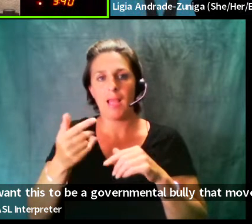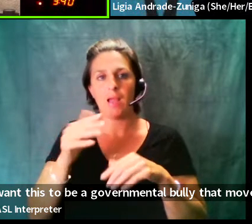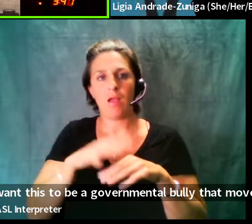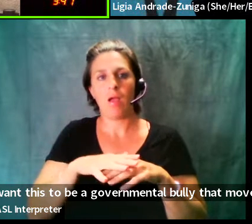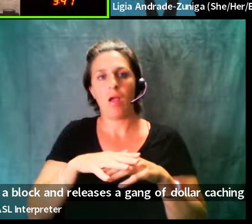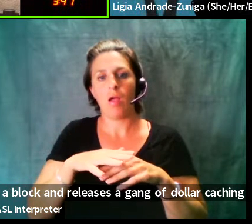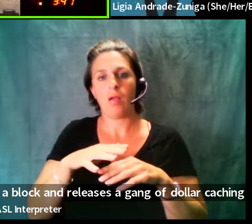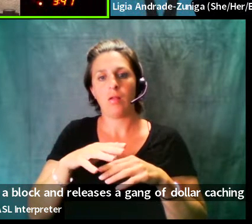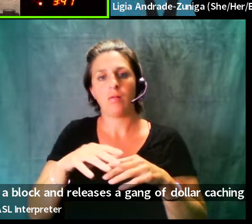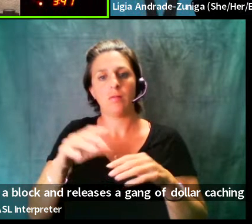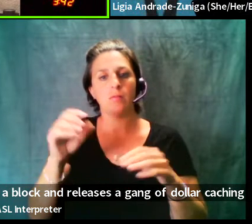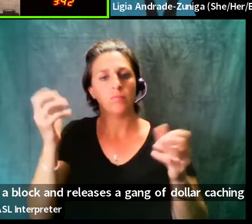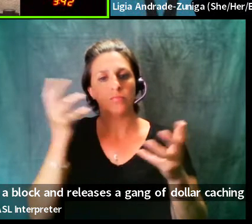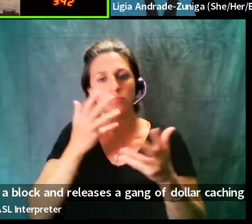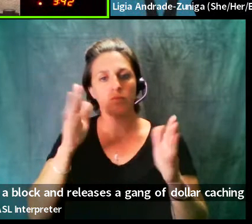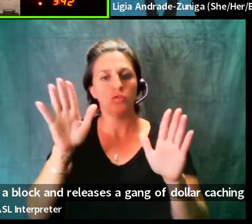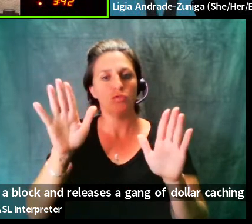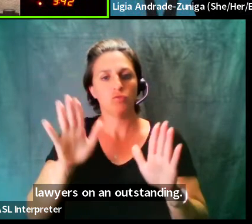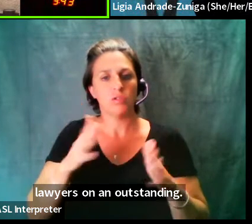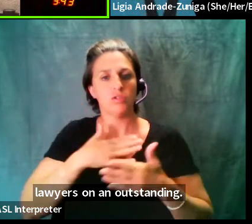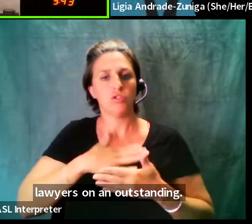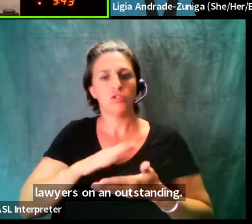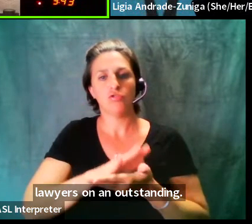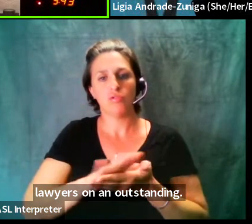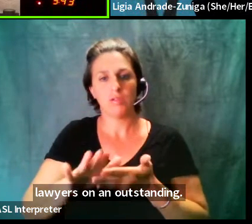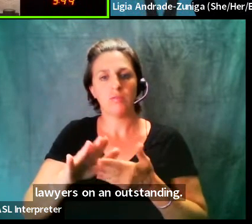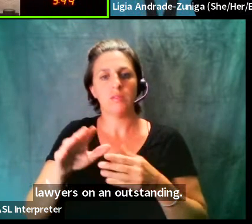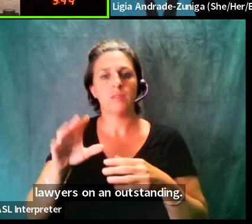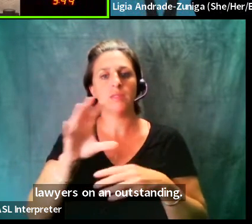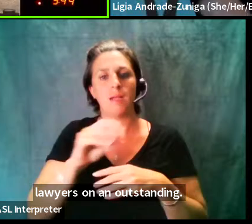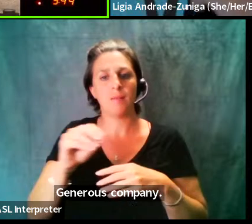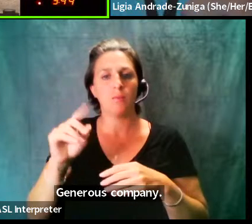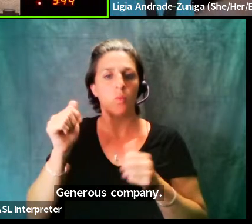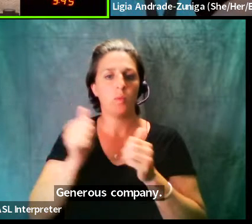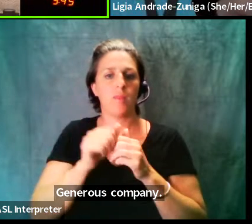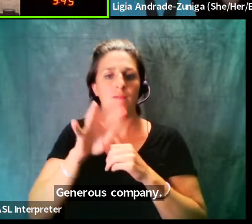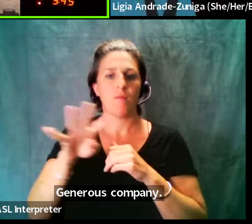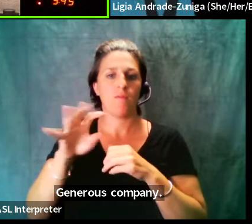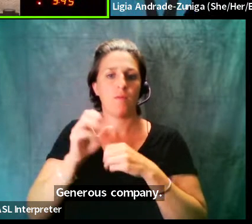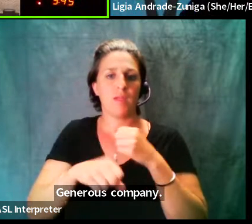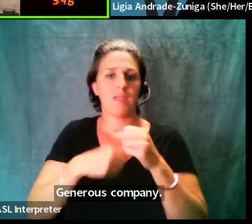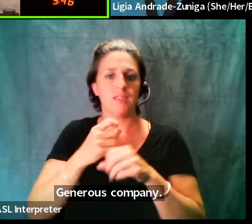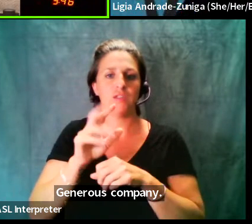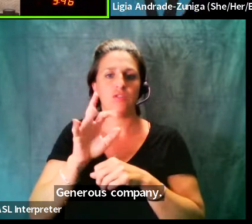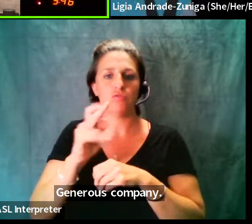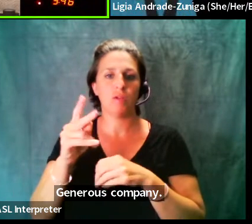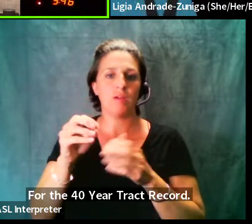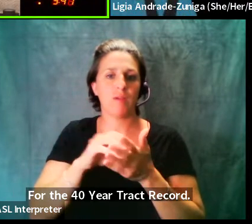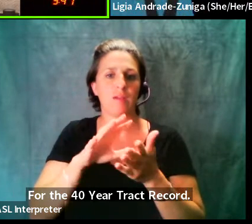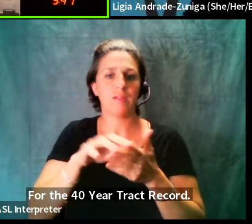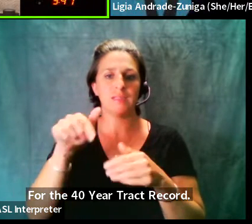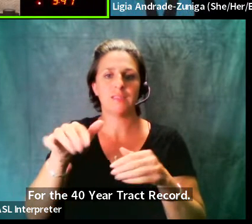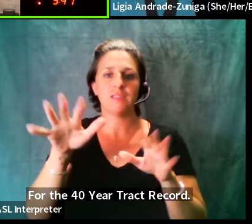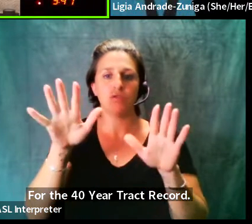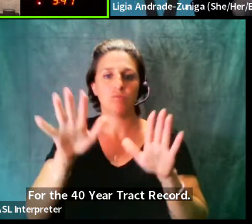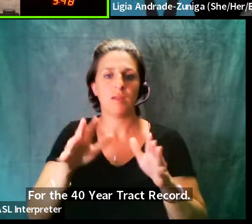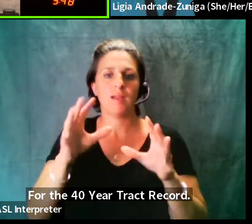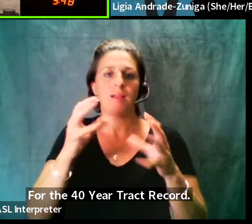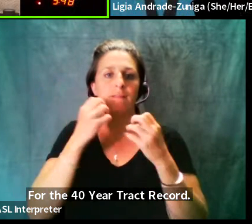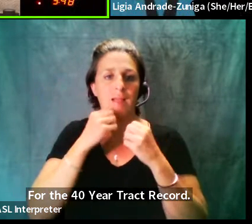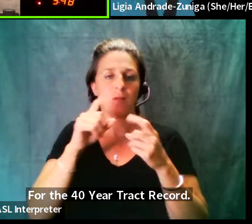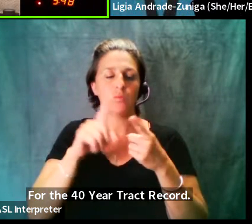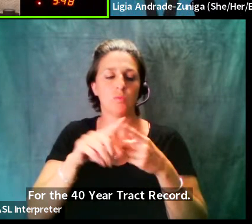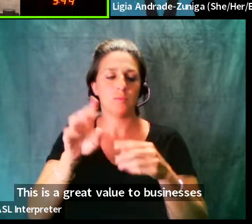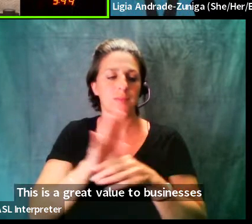outstanding, generous company with a 44-year track record. This is a great value to